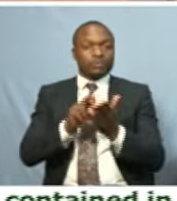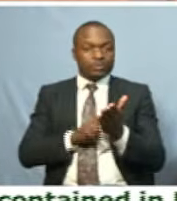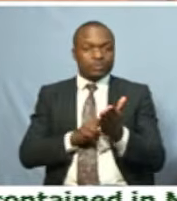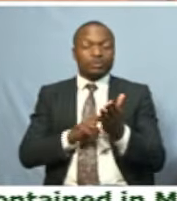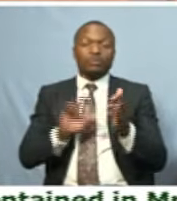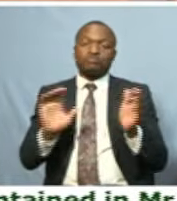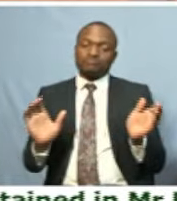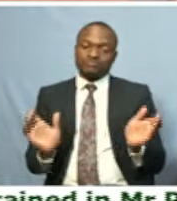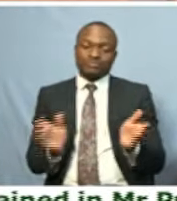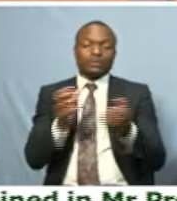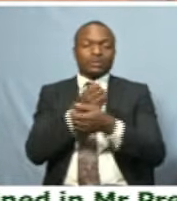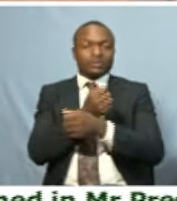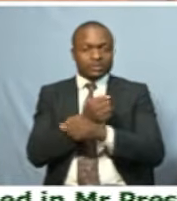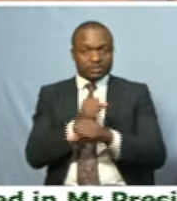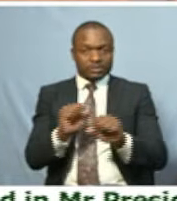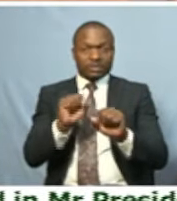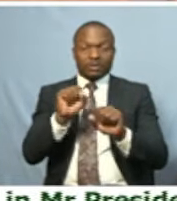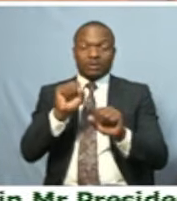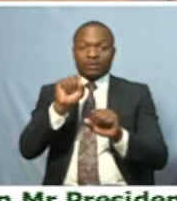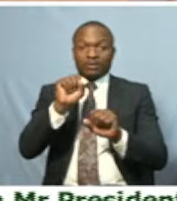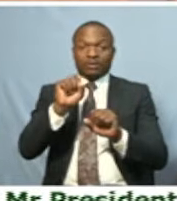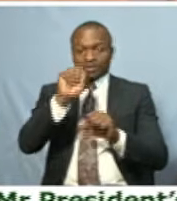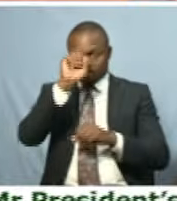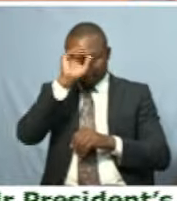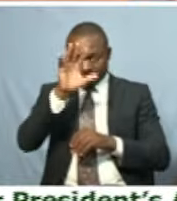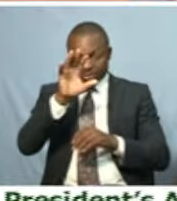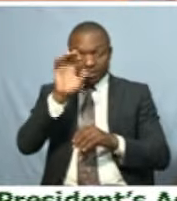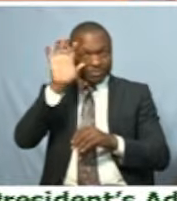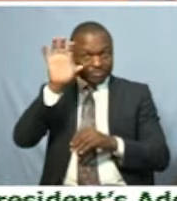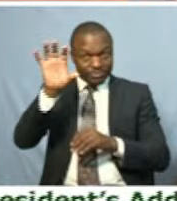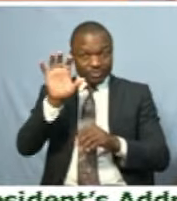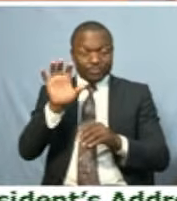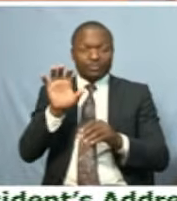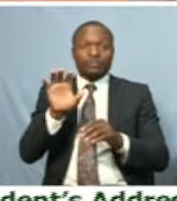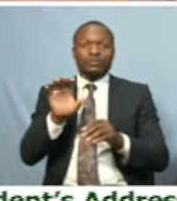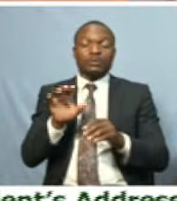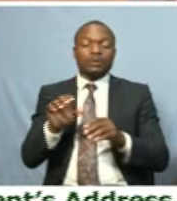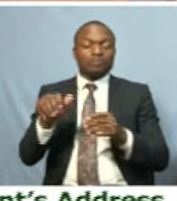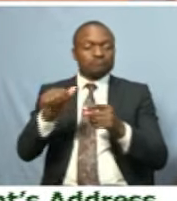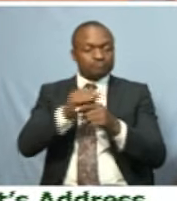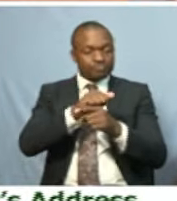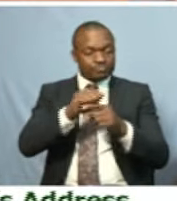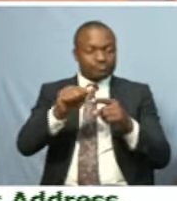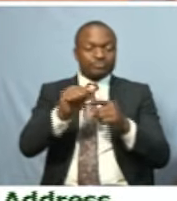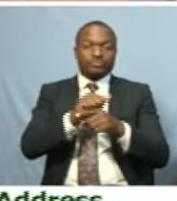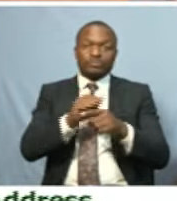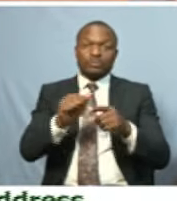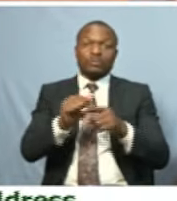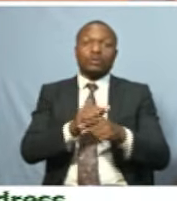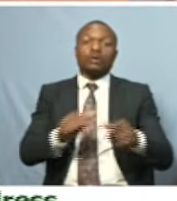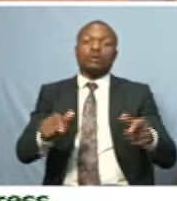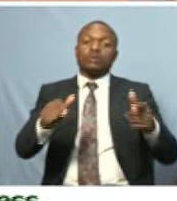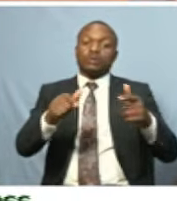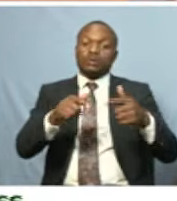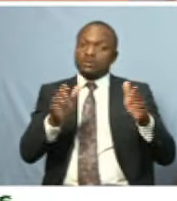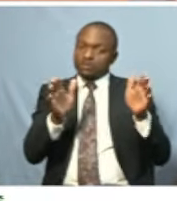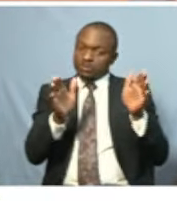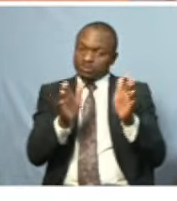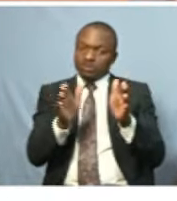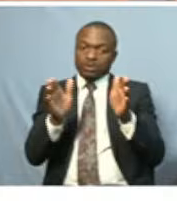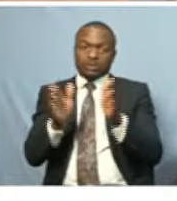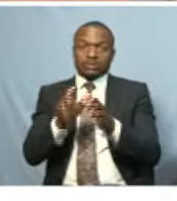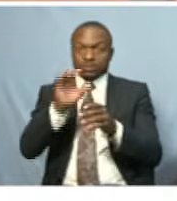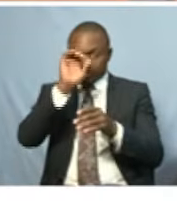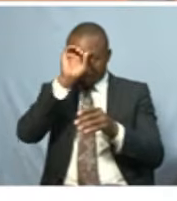legal mining, Madam, the province undertook training for artisanal and small-scale miners